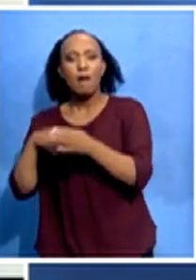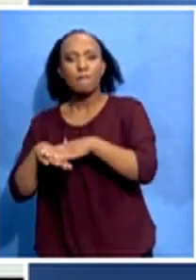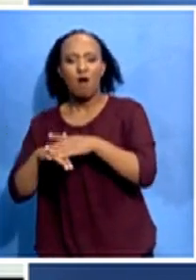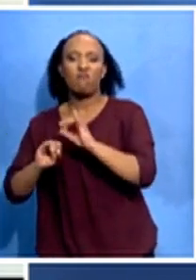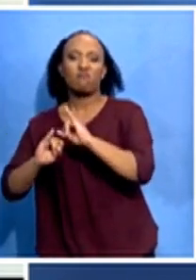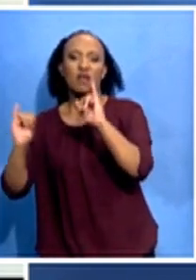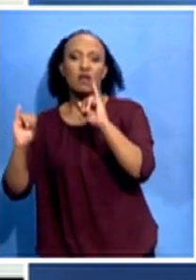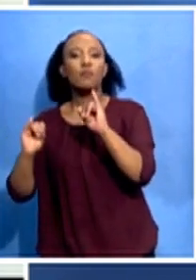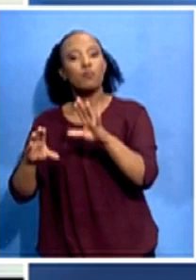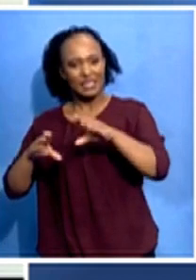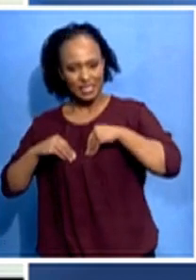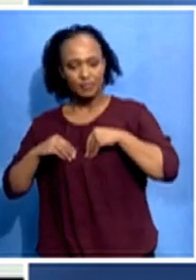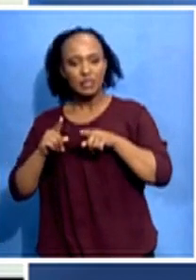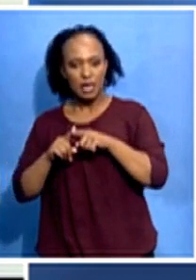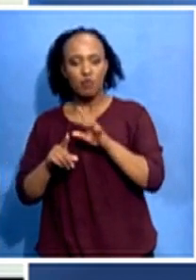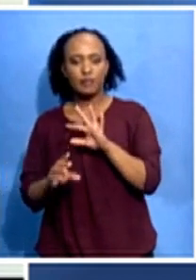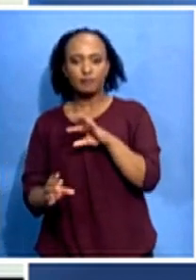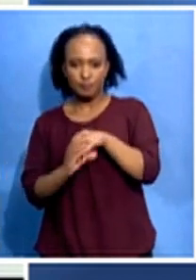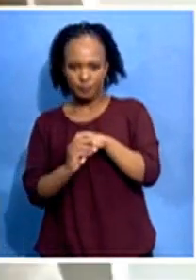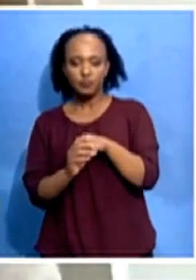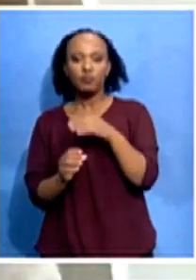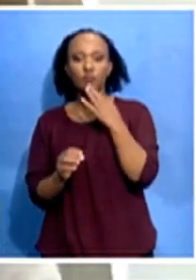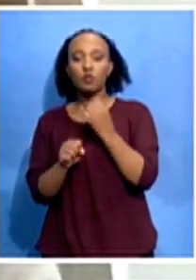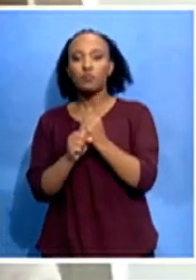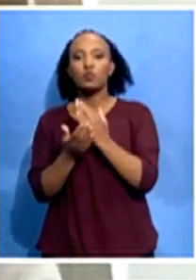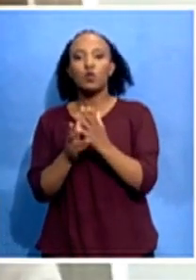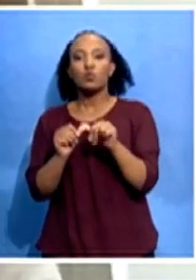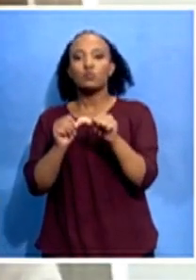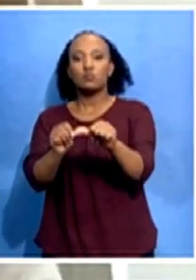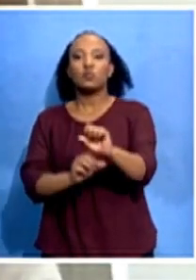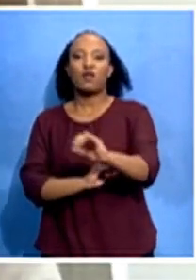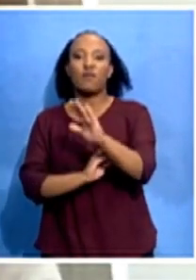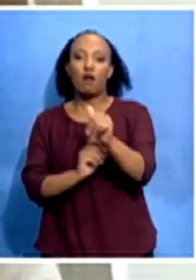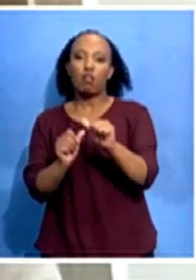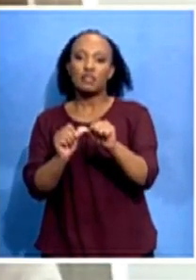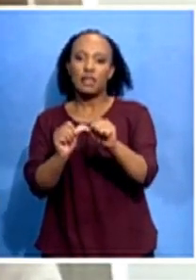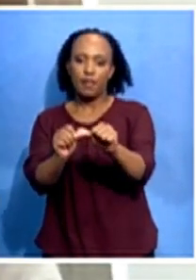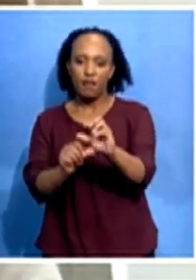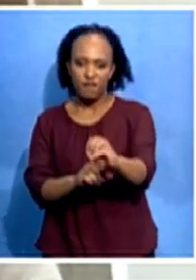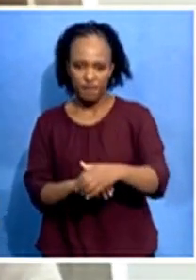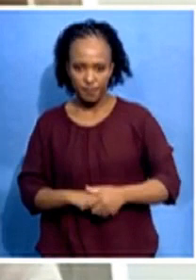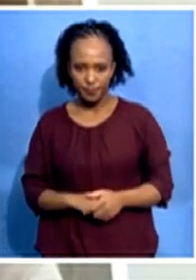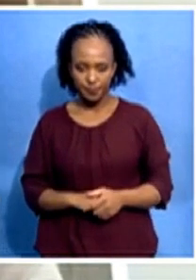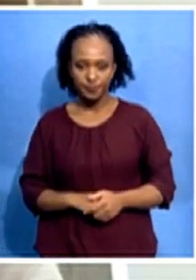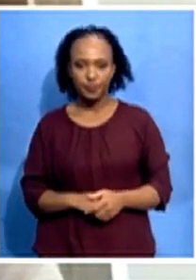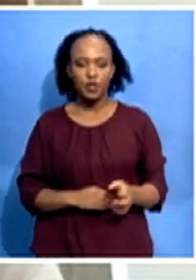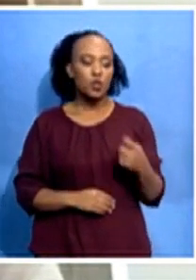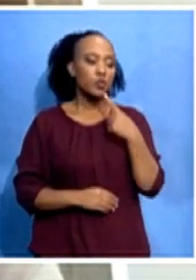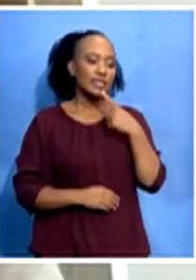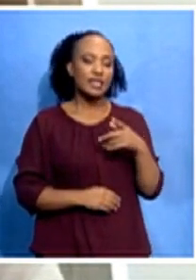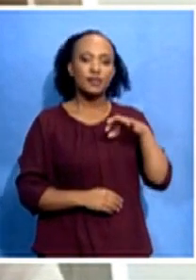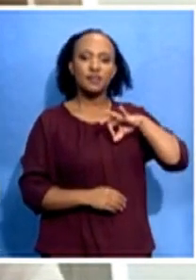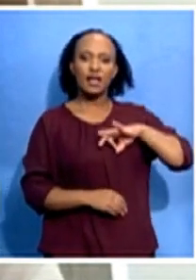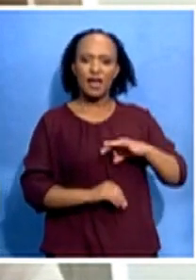create a stable South Africa. So when you have a conversation about salary increases, how do you juxtapose it to